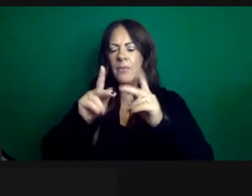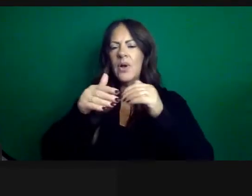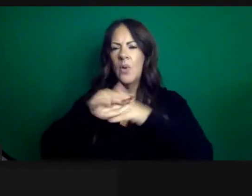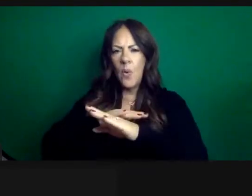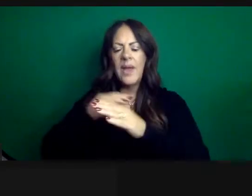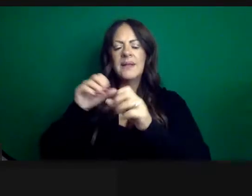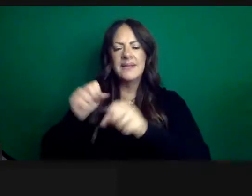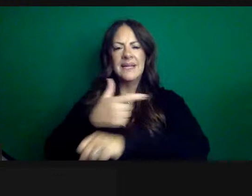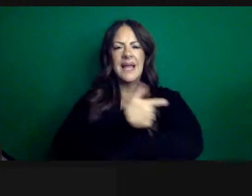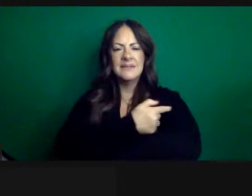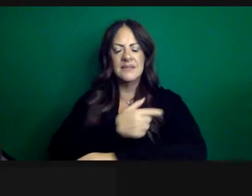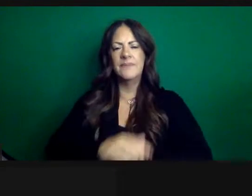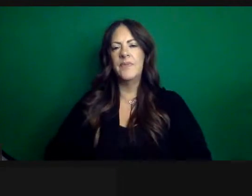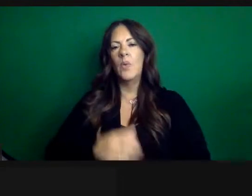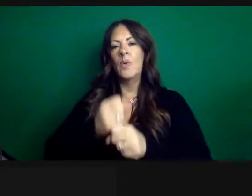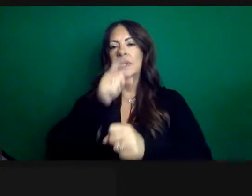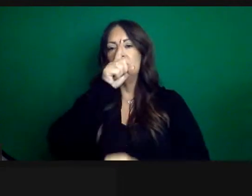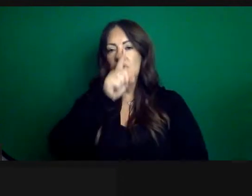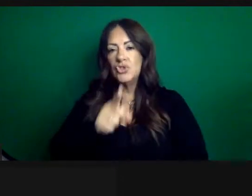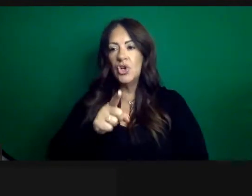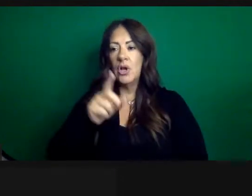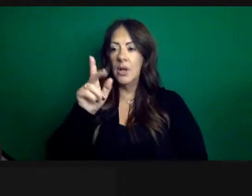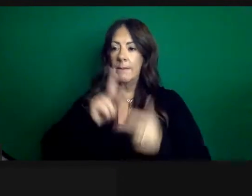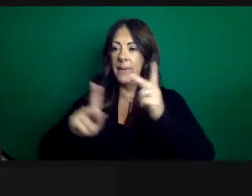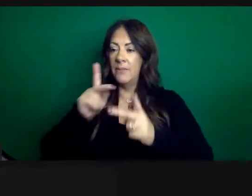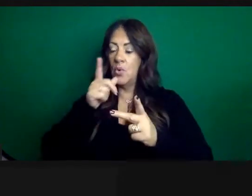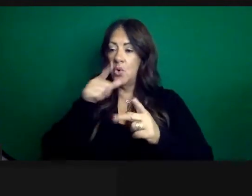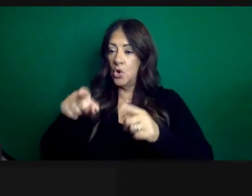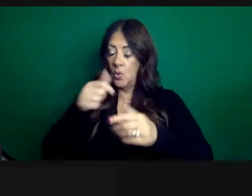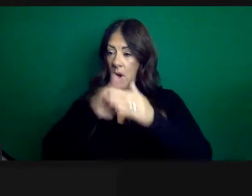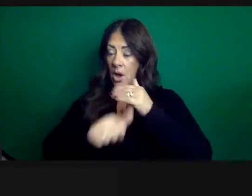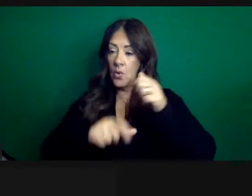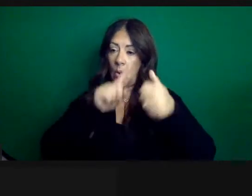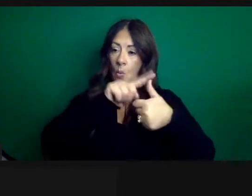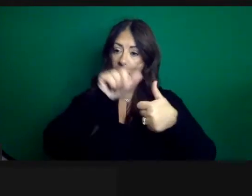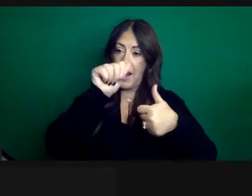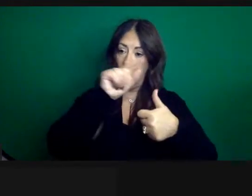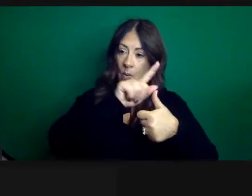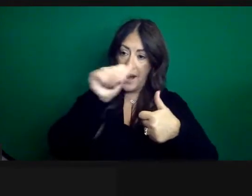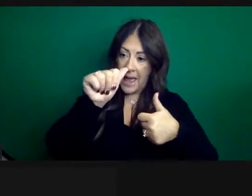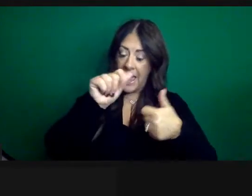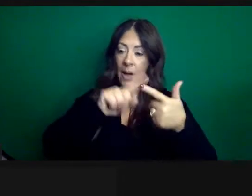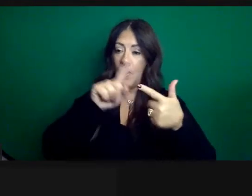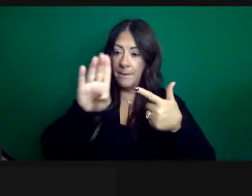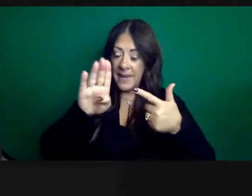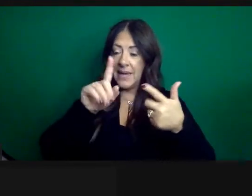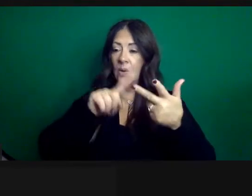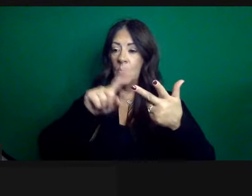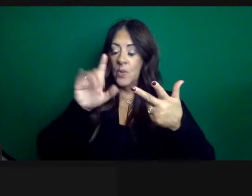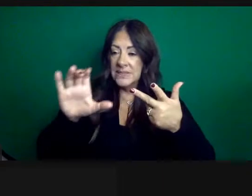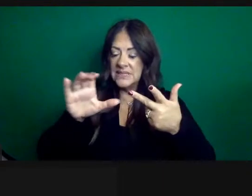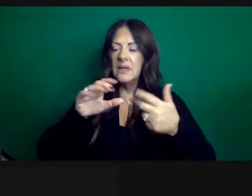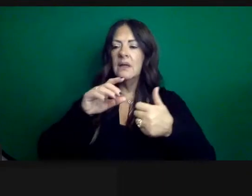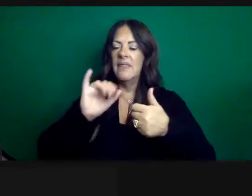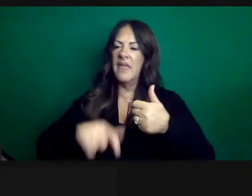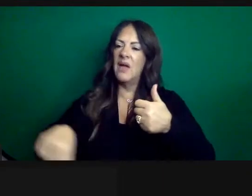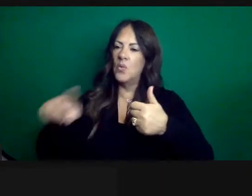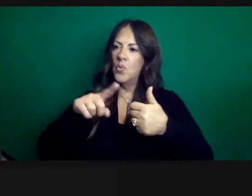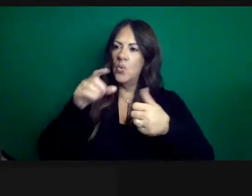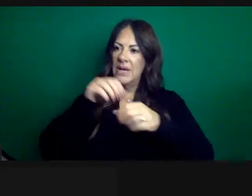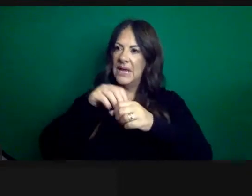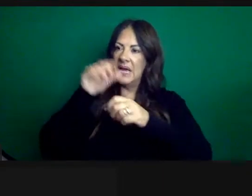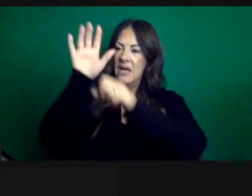more Californians in those eligible groups than we'll have supply for. And I'll continue to remind each of you and all of